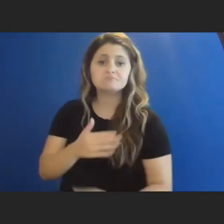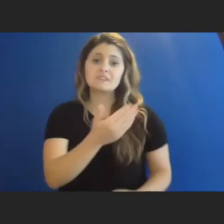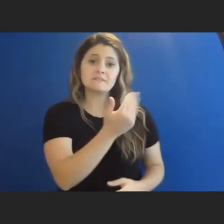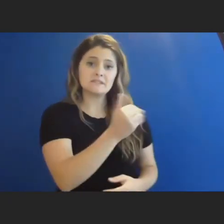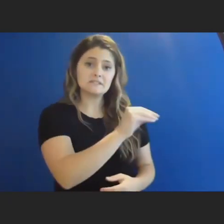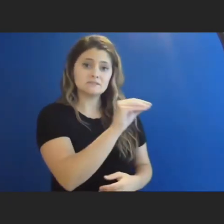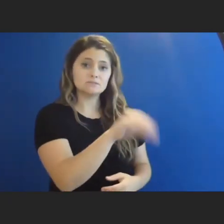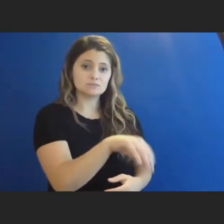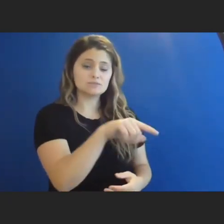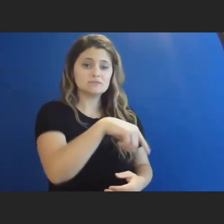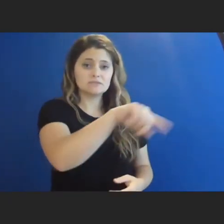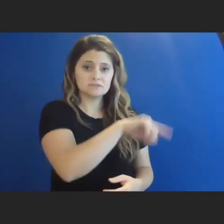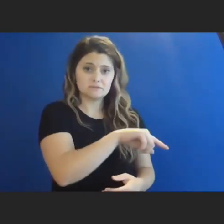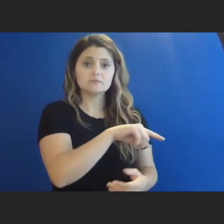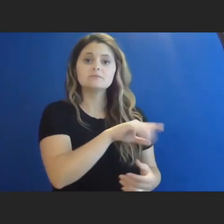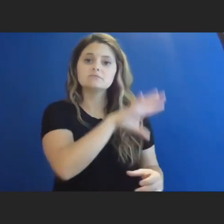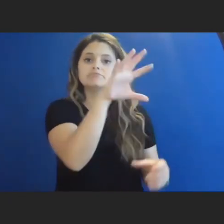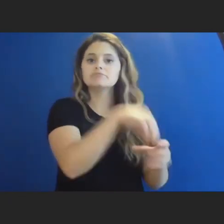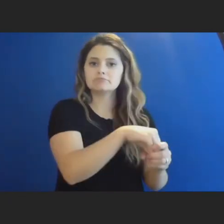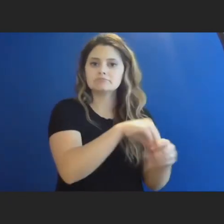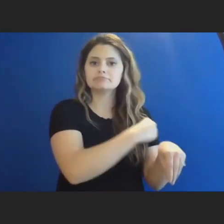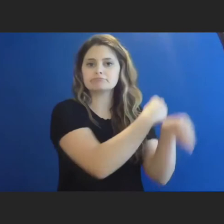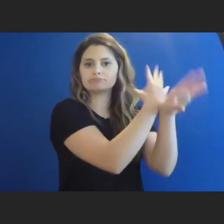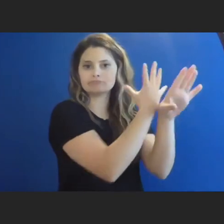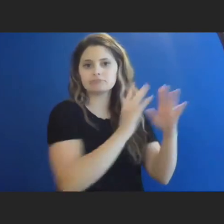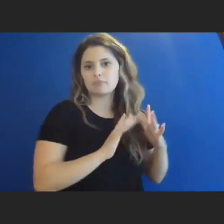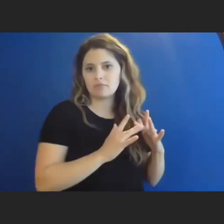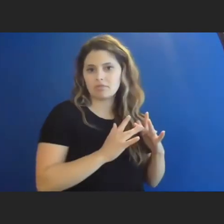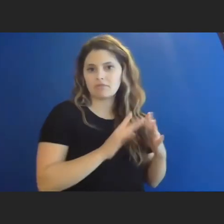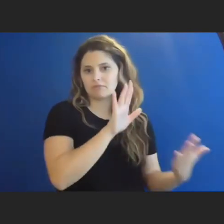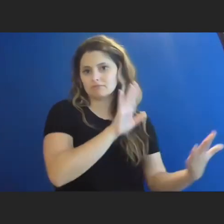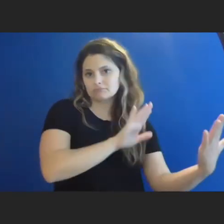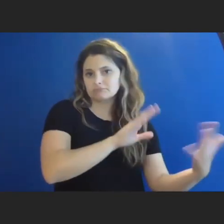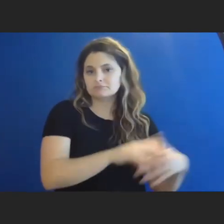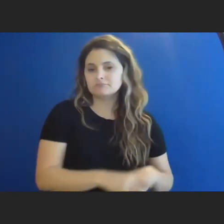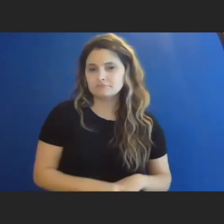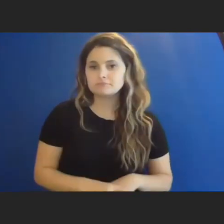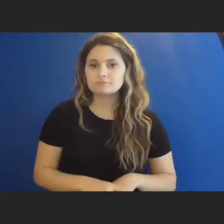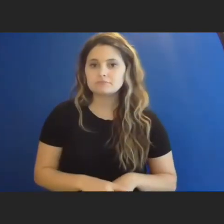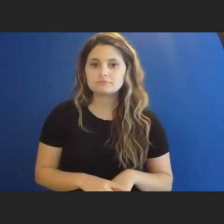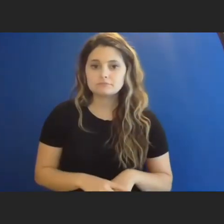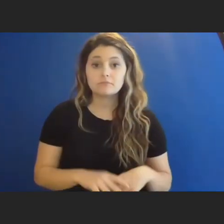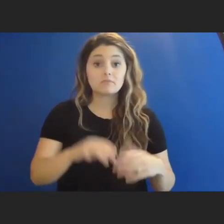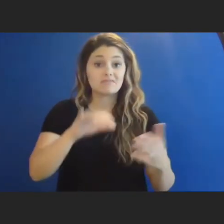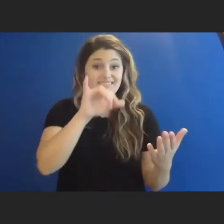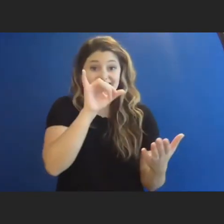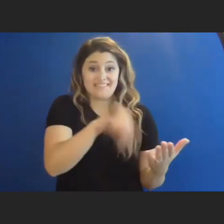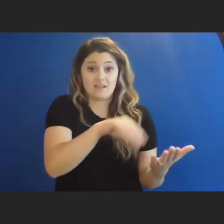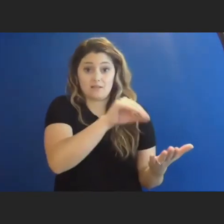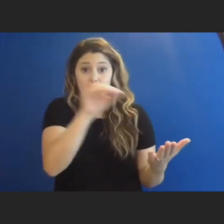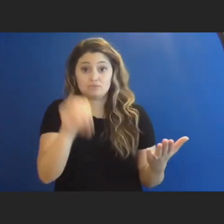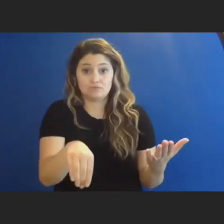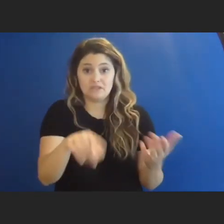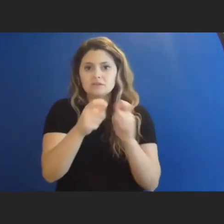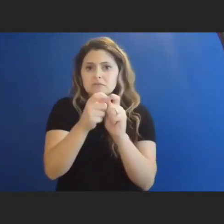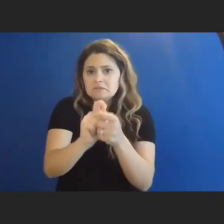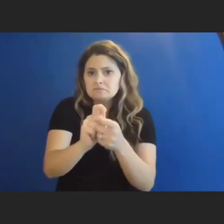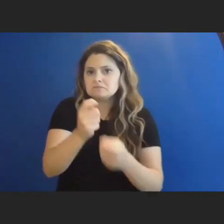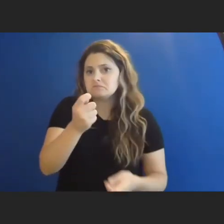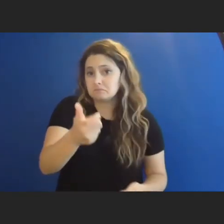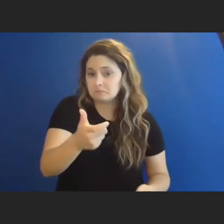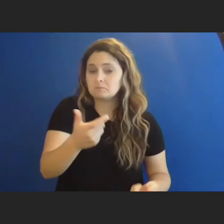15% participating virtually. And actually, that percentage has changed a little bit.